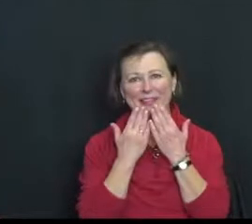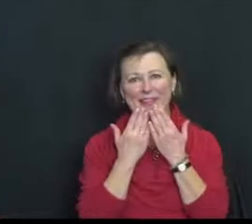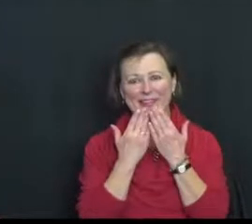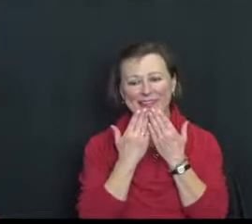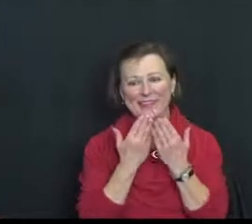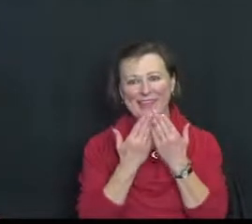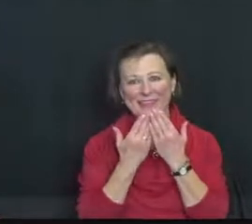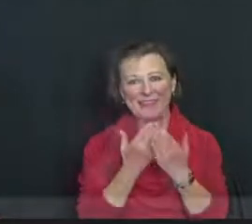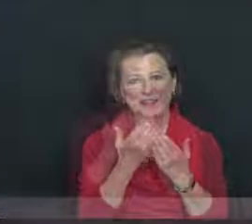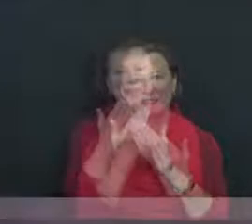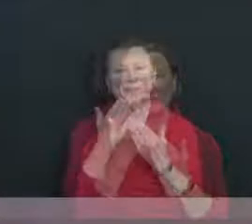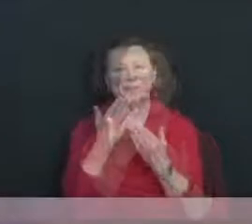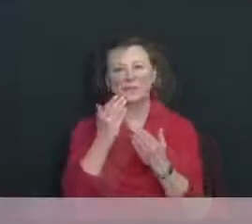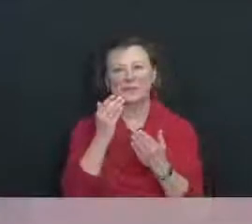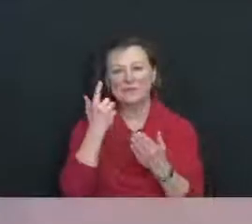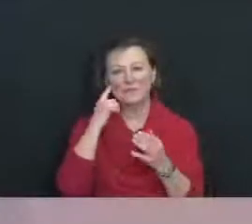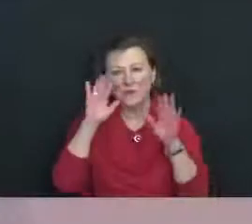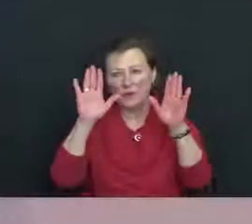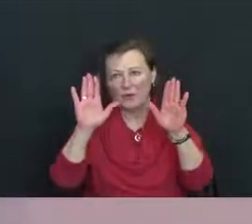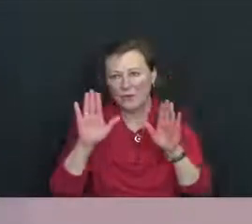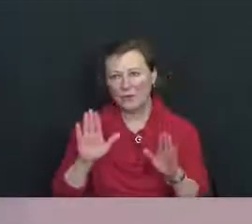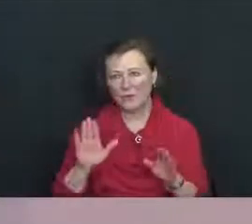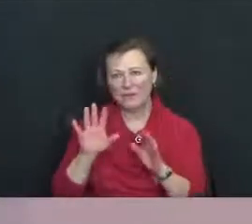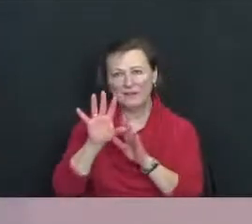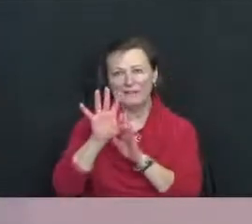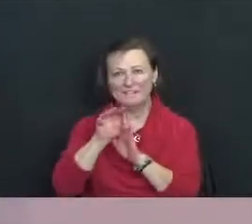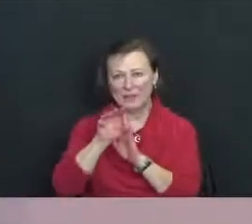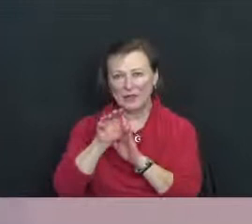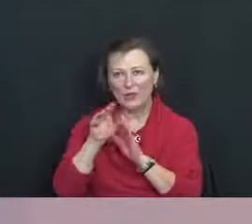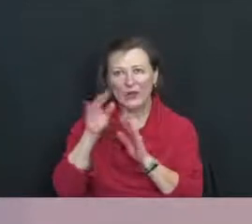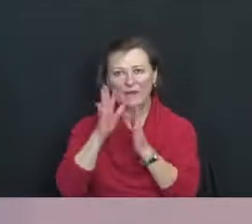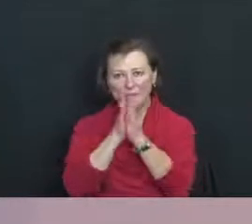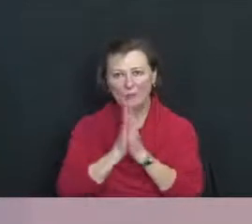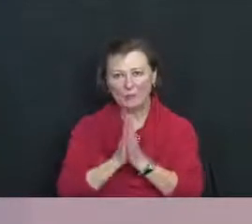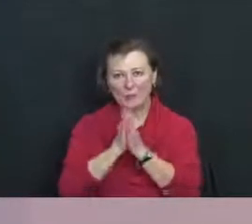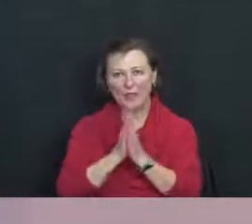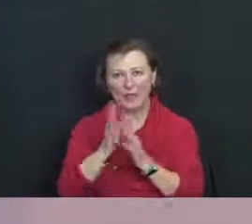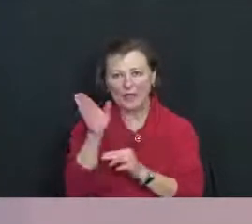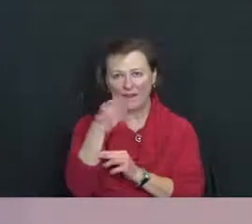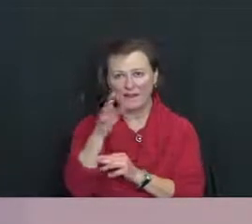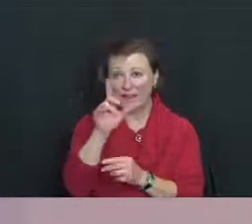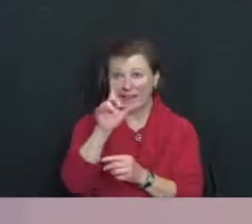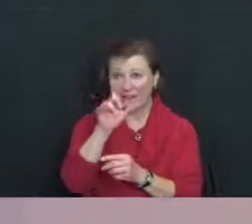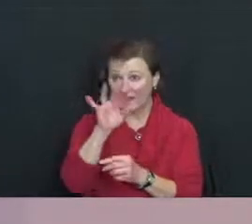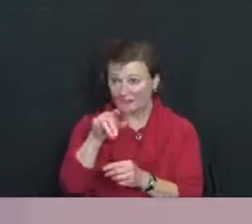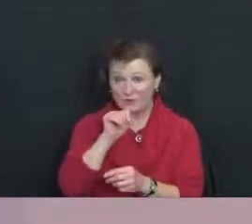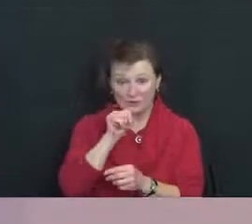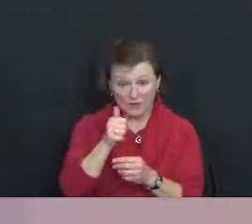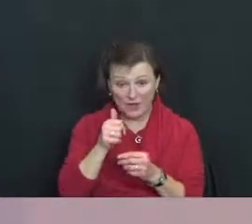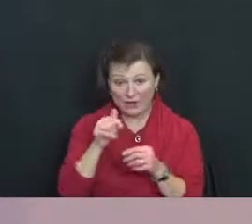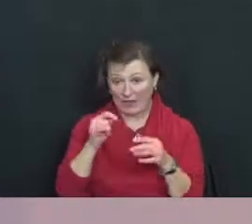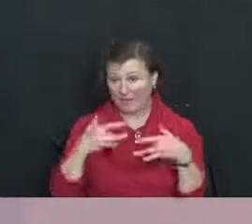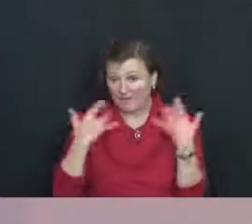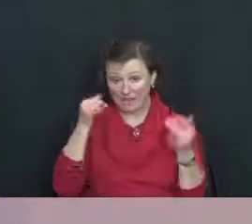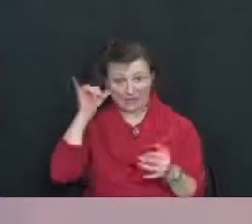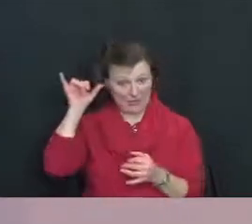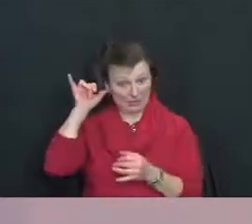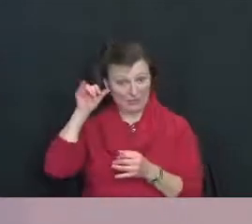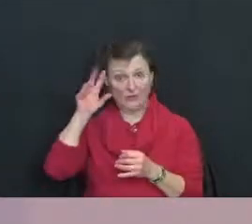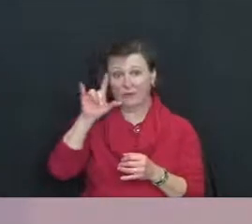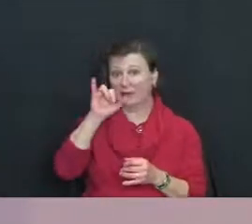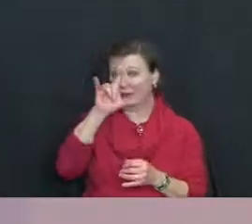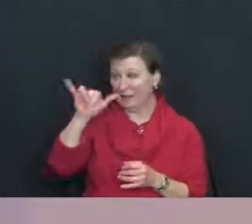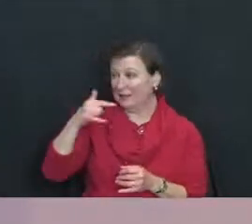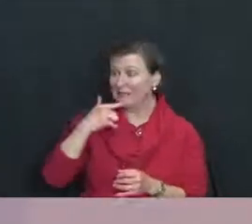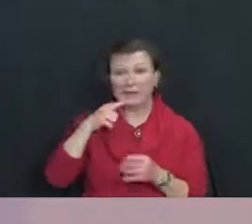Of all the prayer flags. And if you weren't at the event yesterday, Lily said that you are more than welcome to still